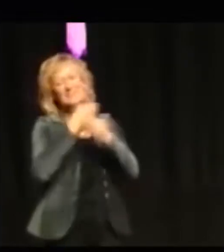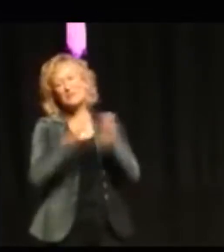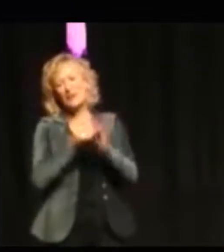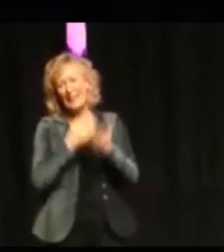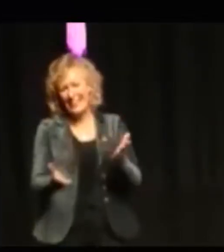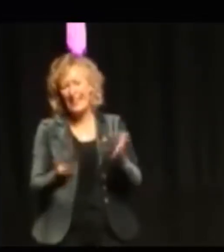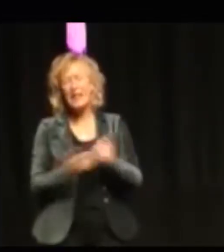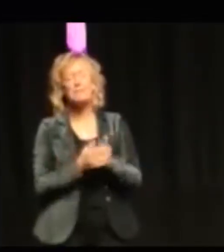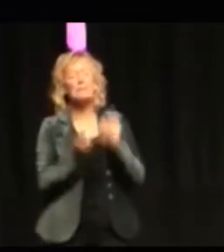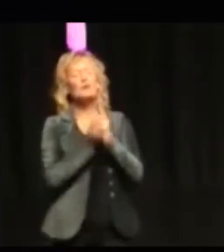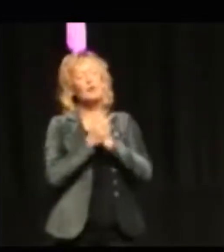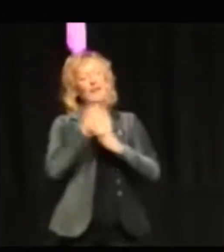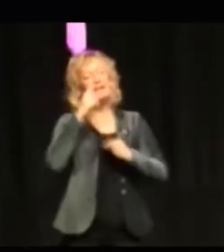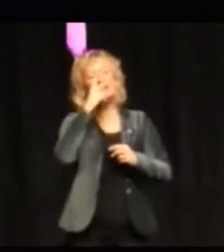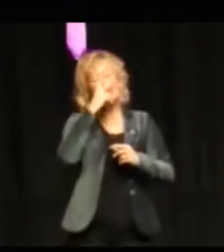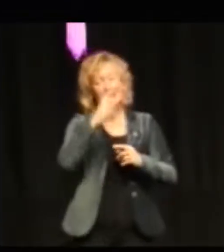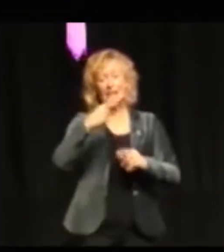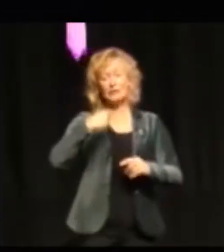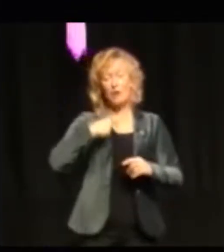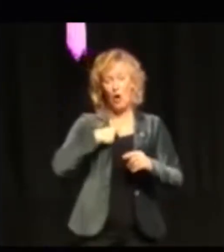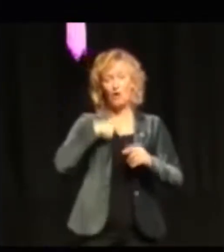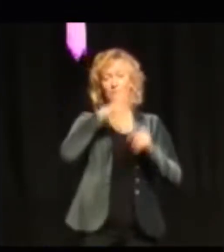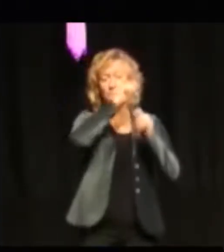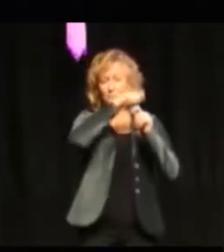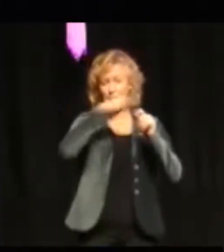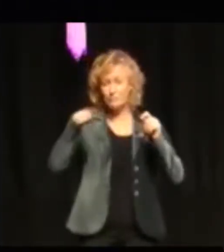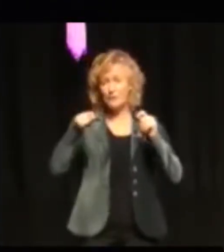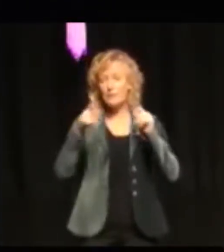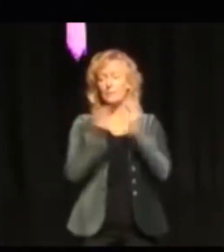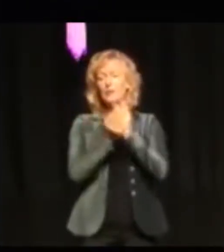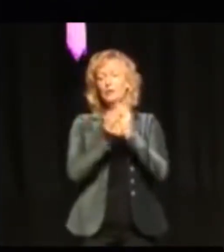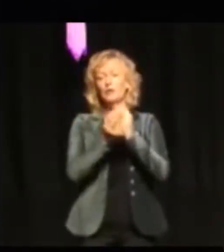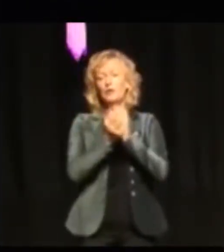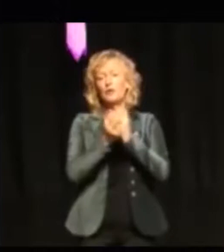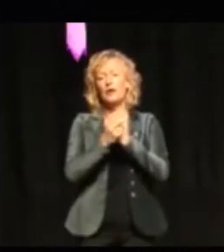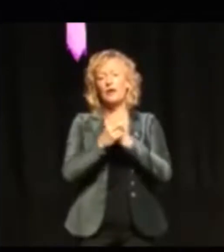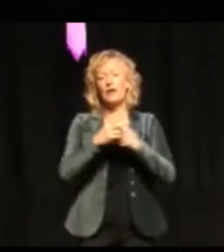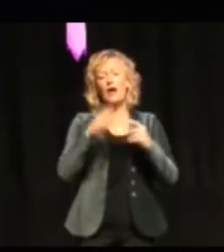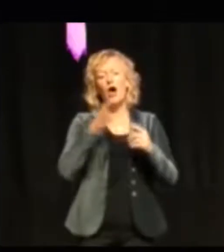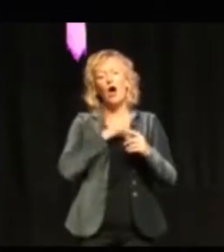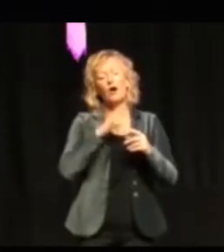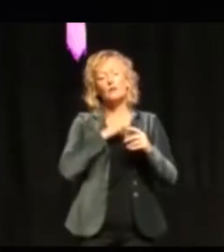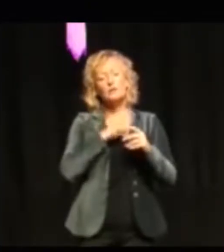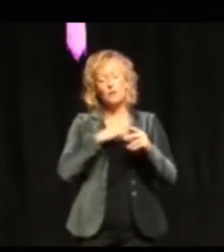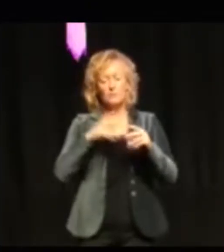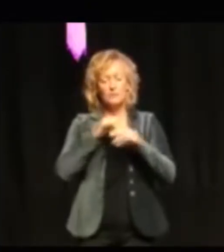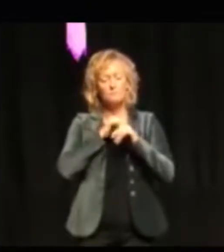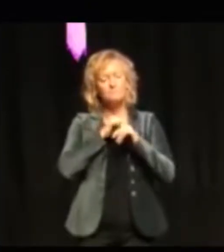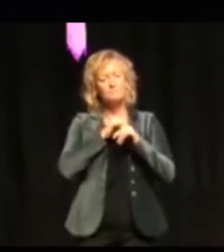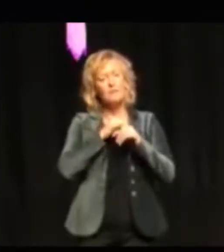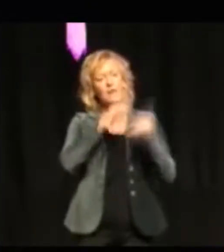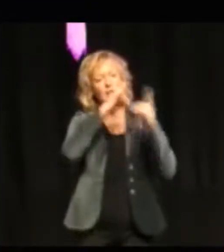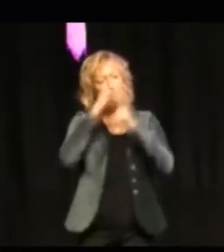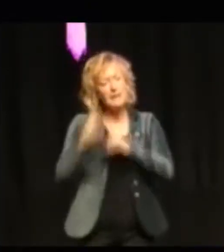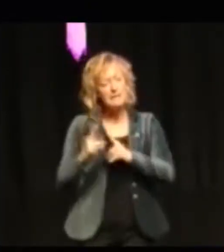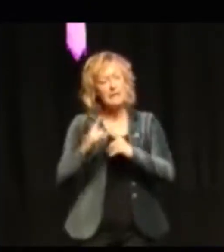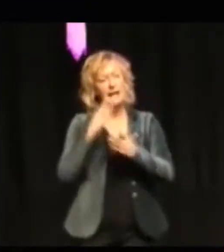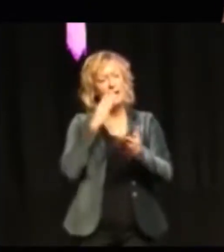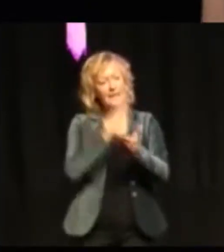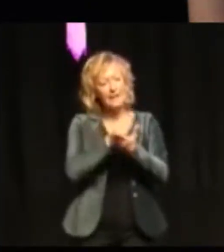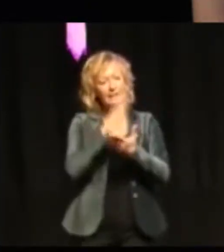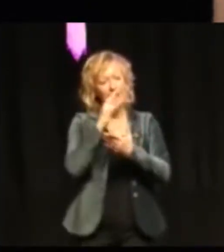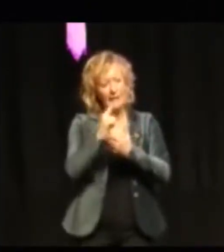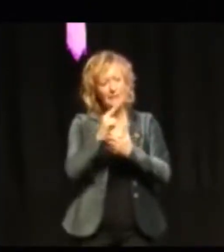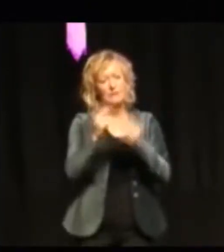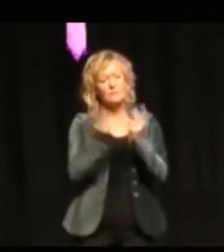picture me writing the words cross-cutting human rights principles. Human rights principles that